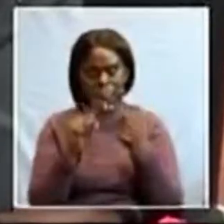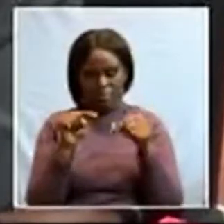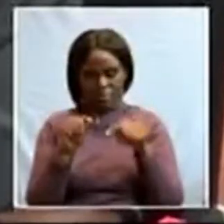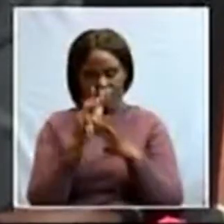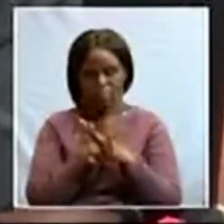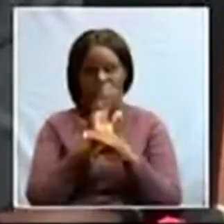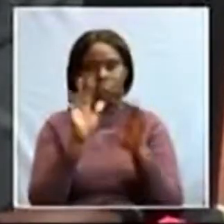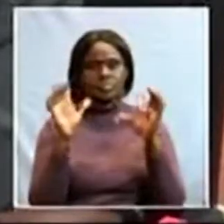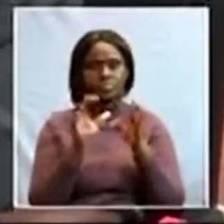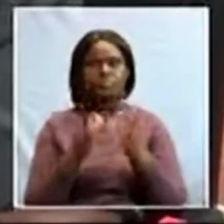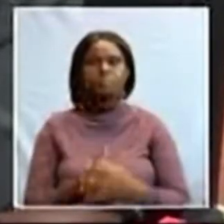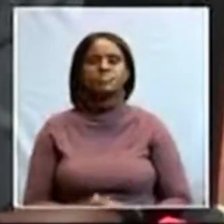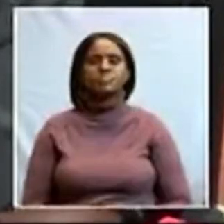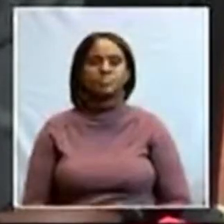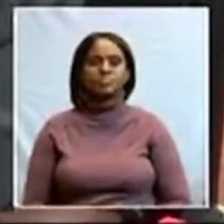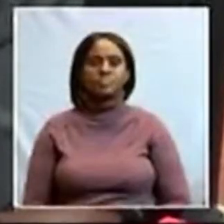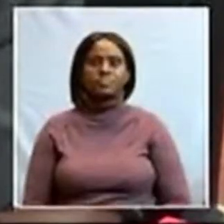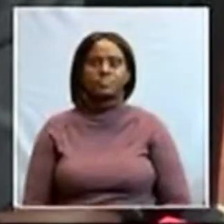your committee?